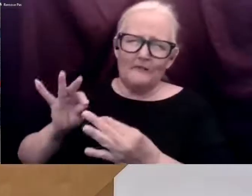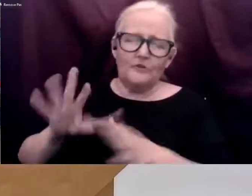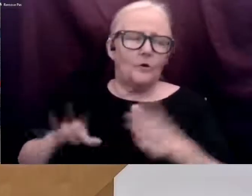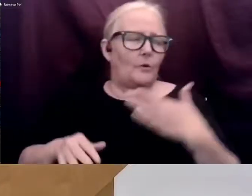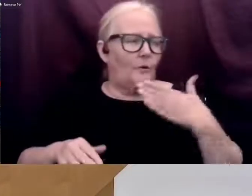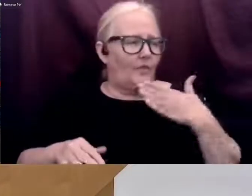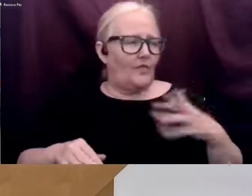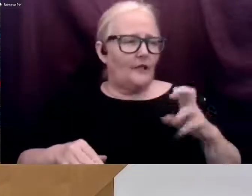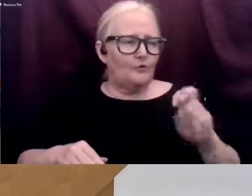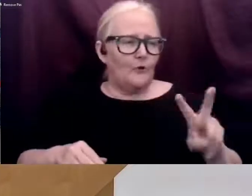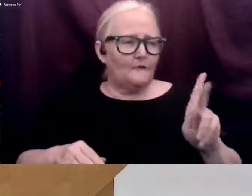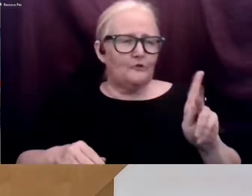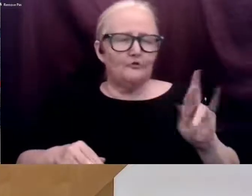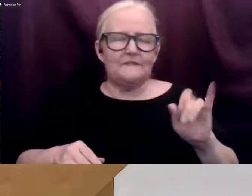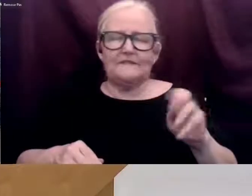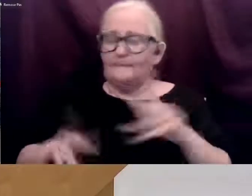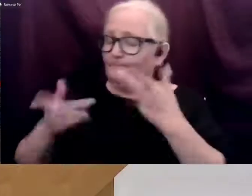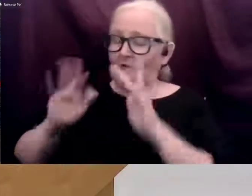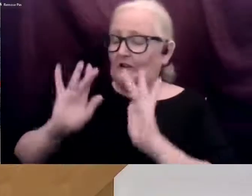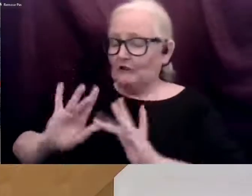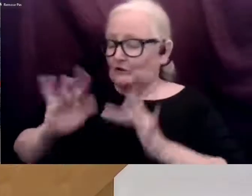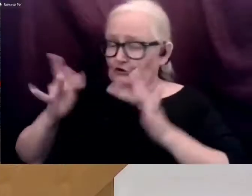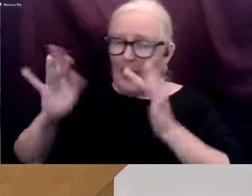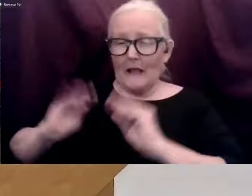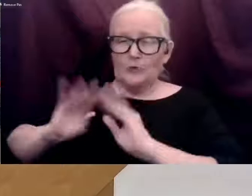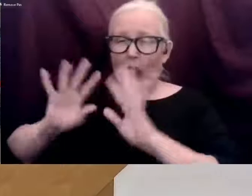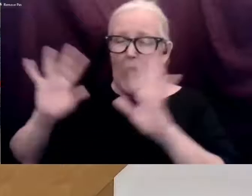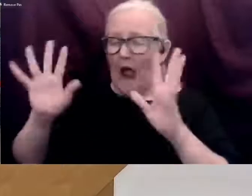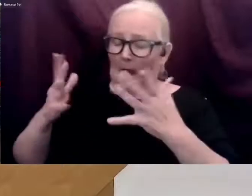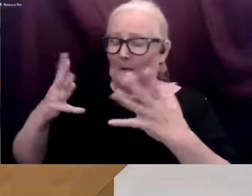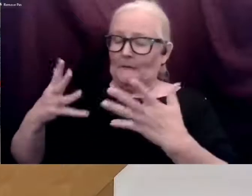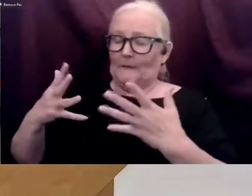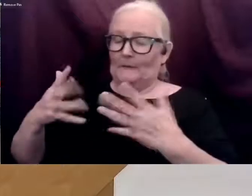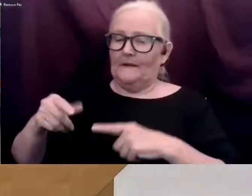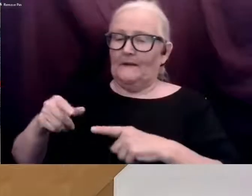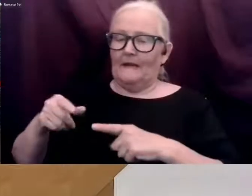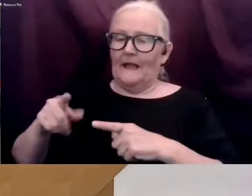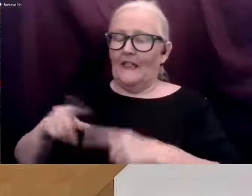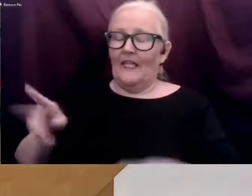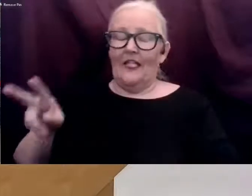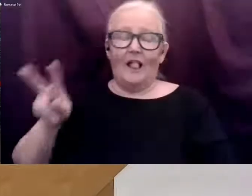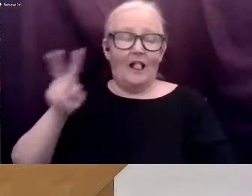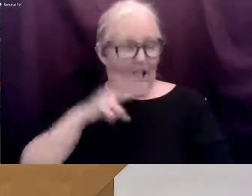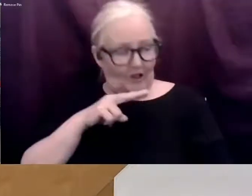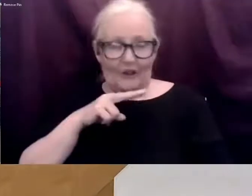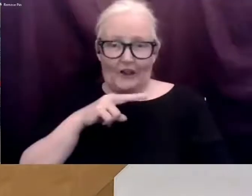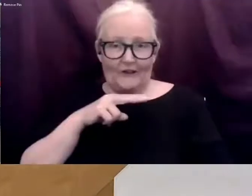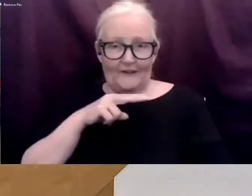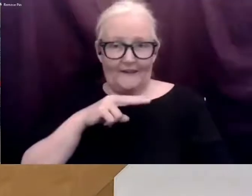and bright, and then they looked over at Carol's heart.